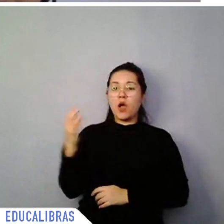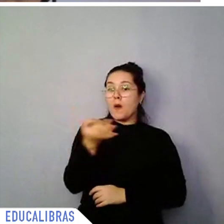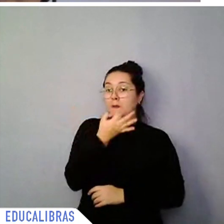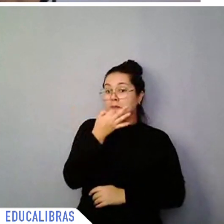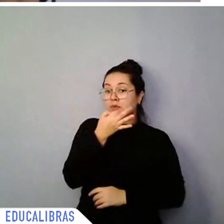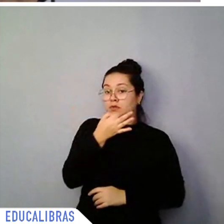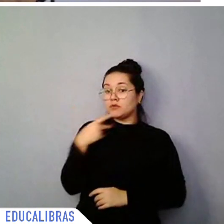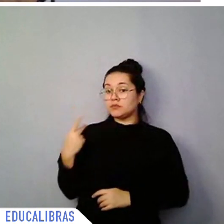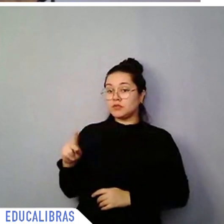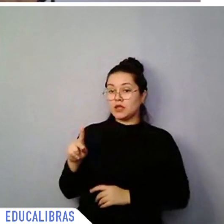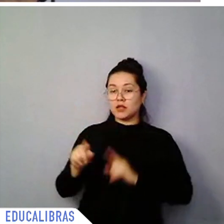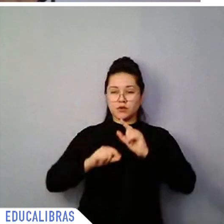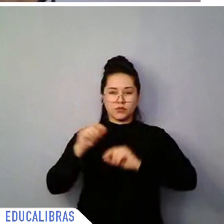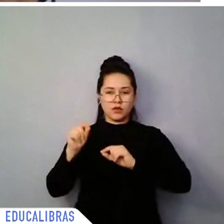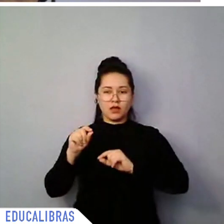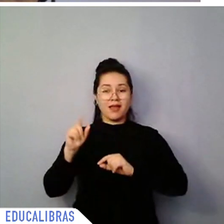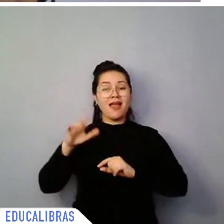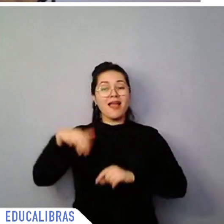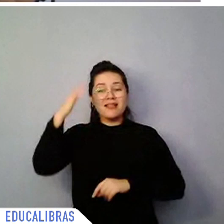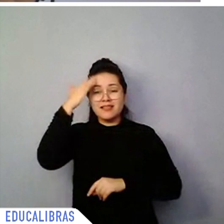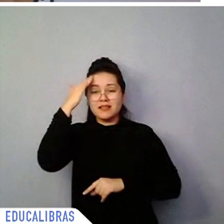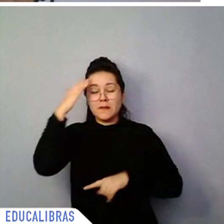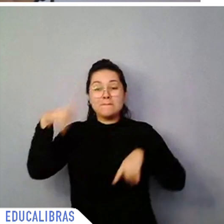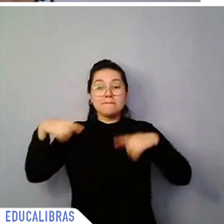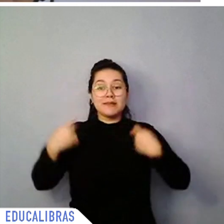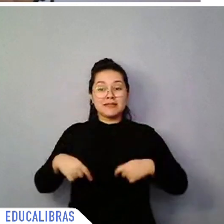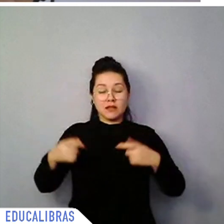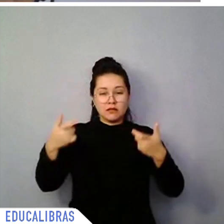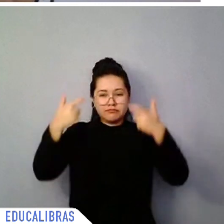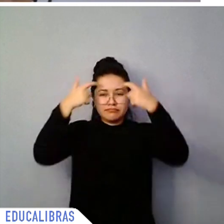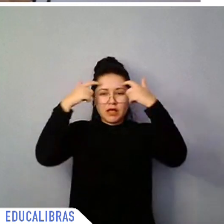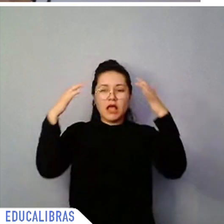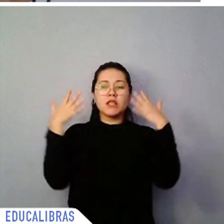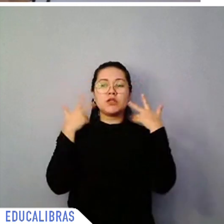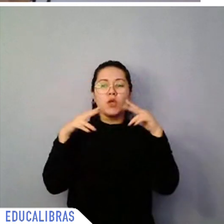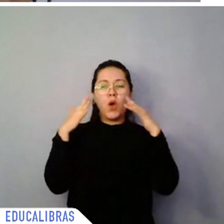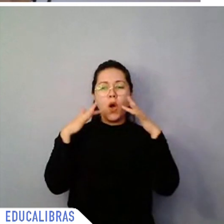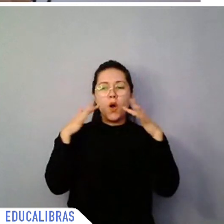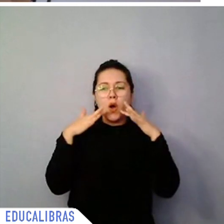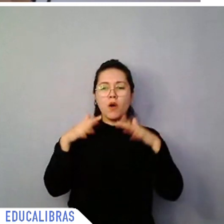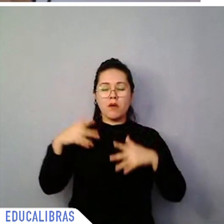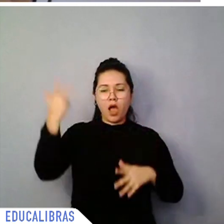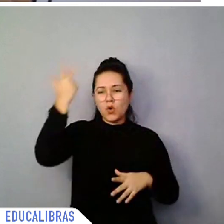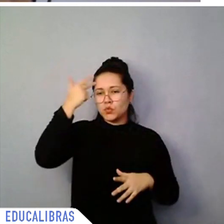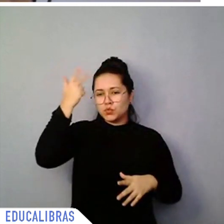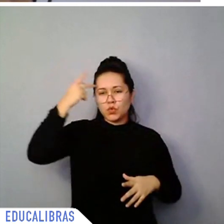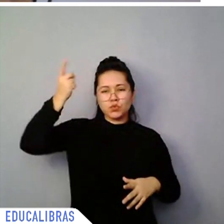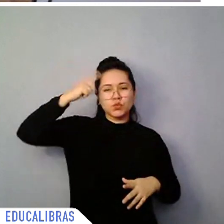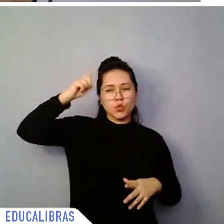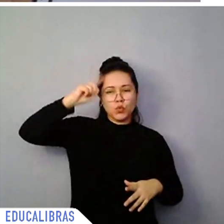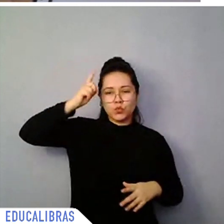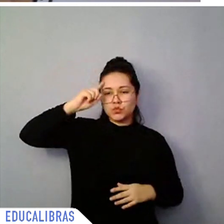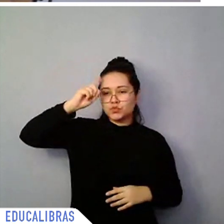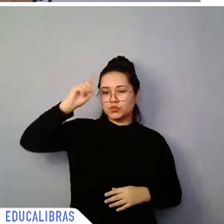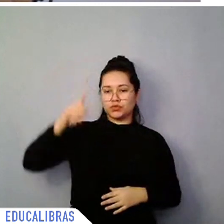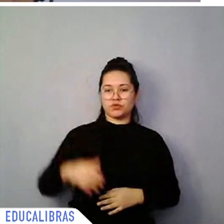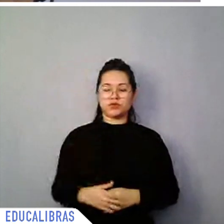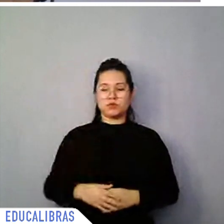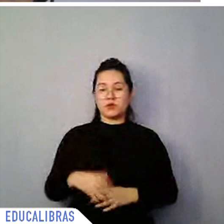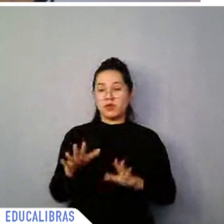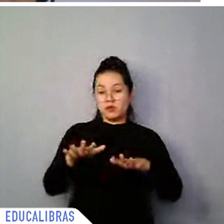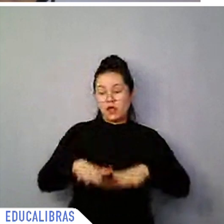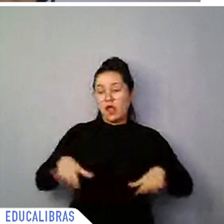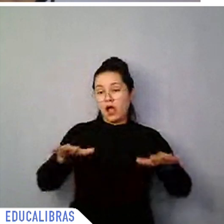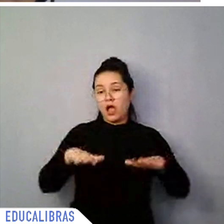be participating, who will be called. And this understanding has to be part of our routine for